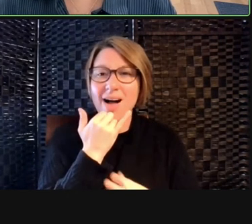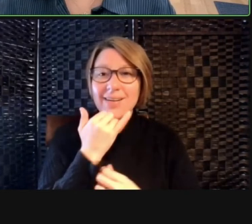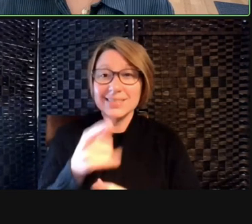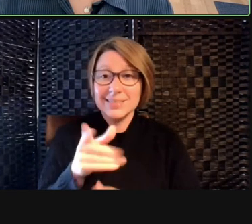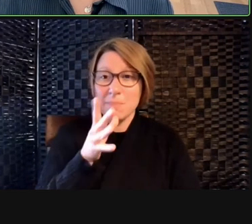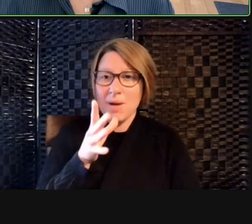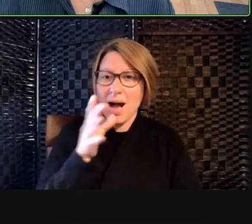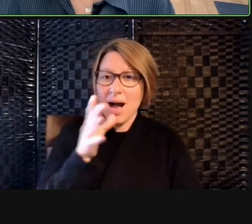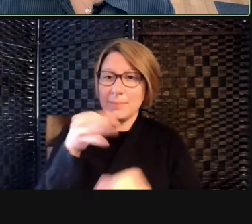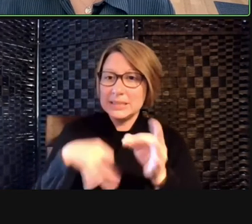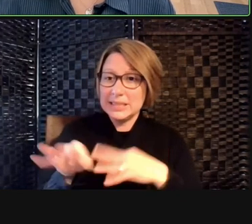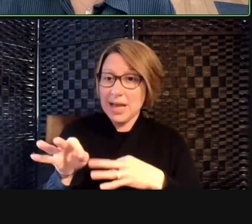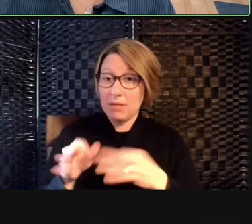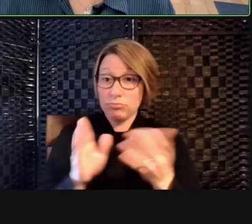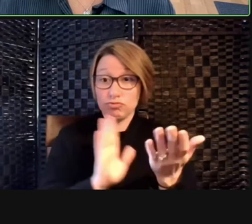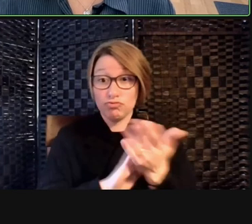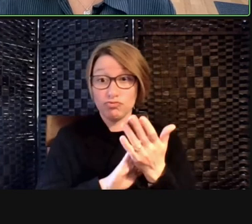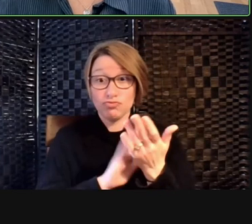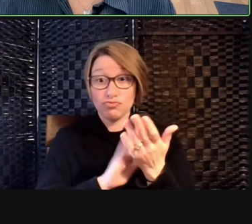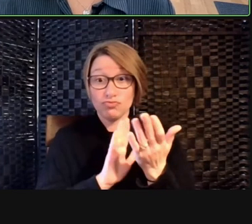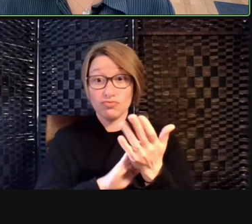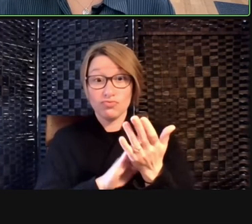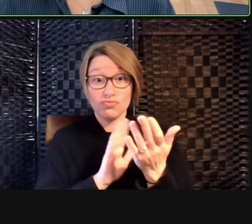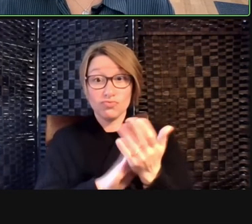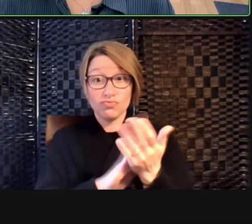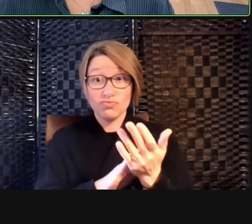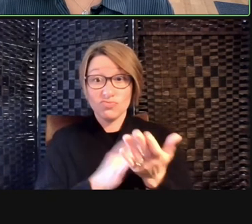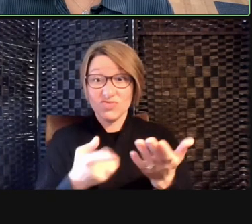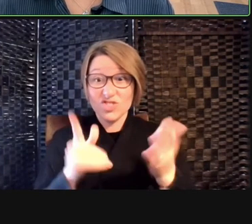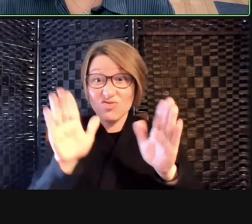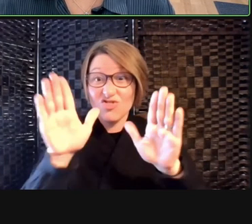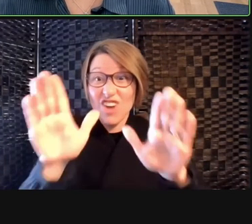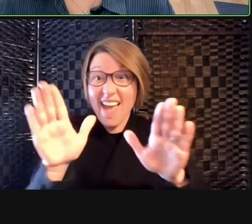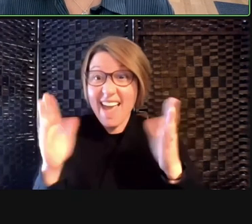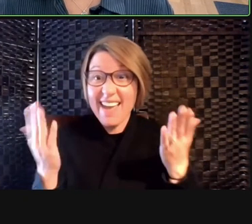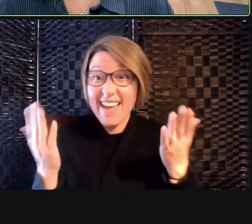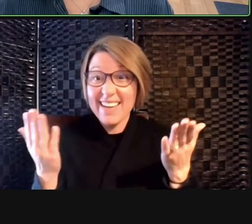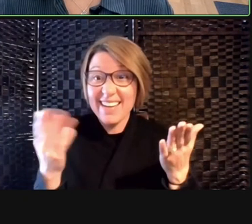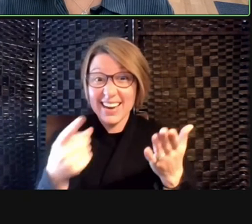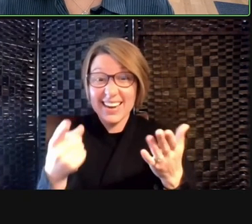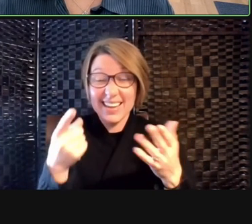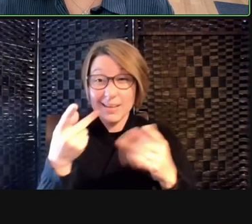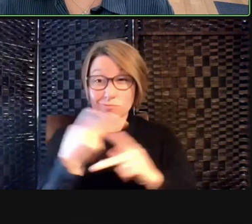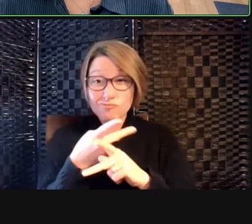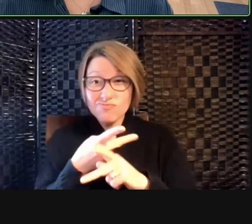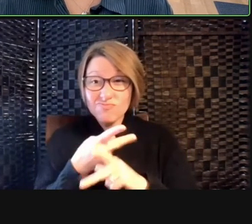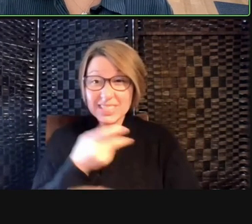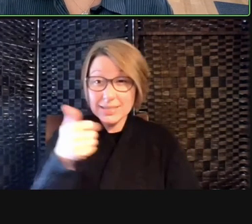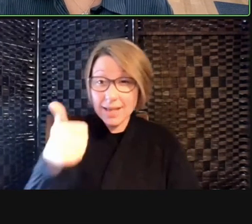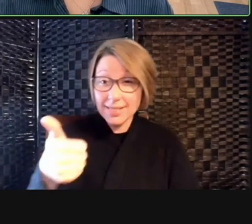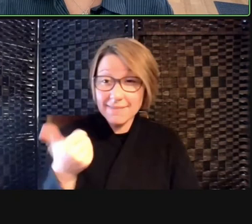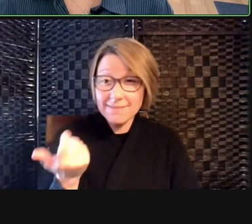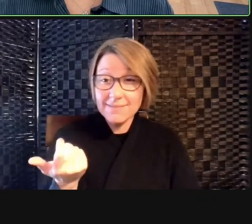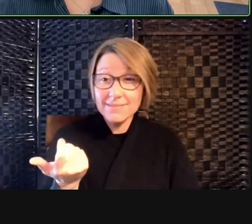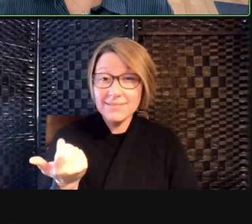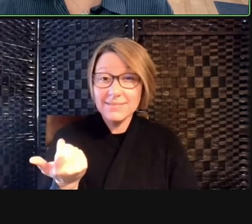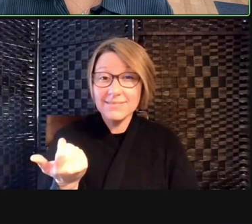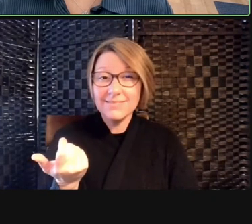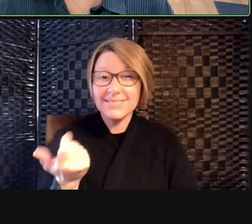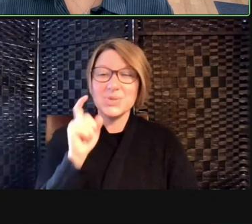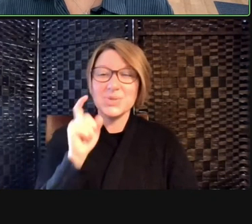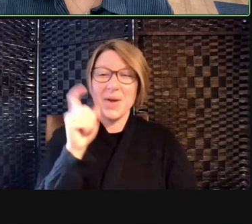mom instead applauded him and said, isn't this great? Look what he figured out on his own. So I had